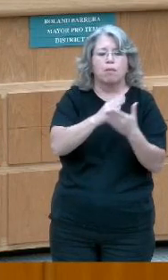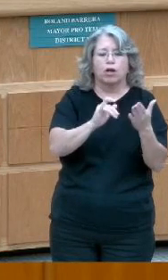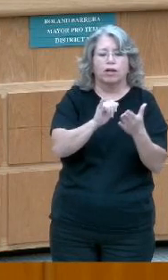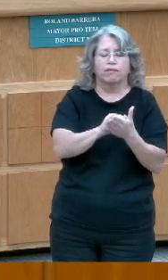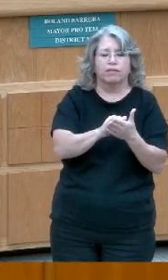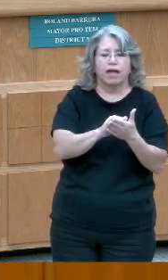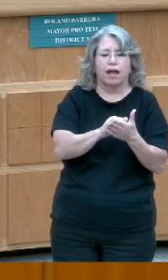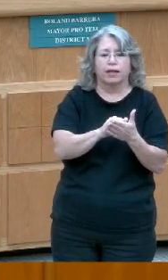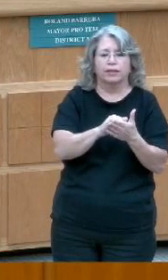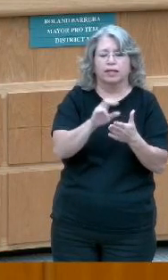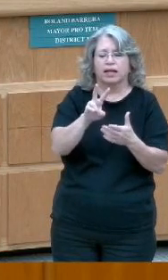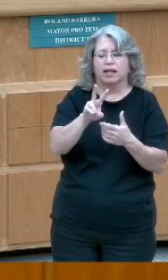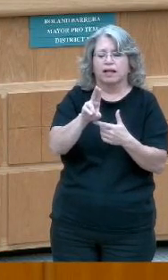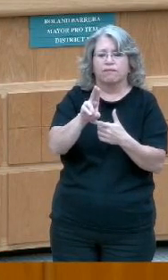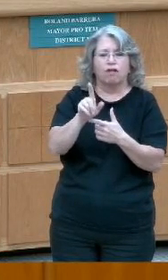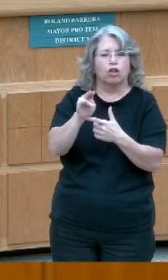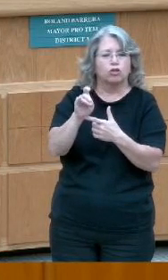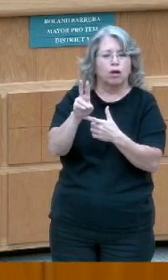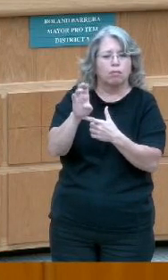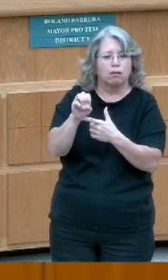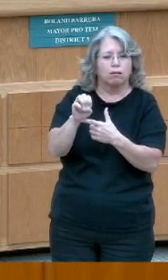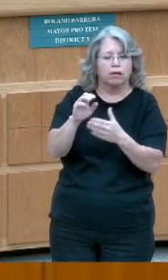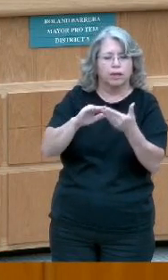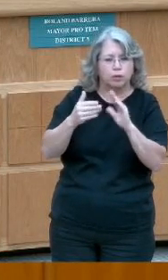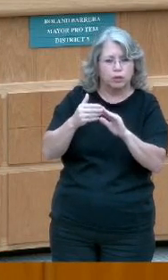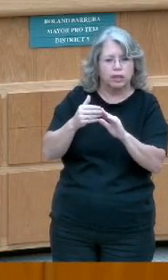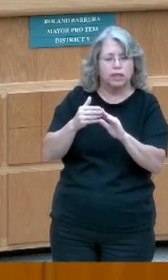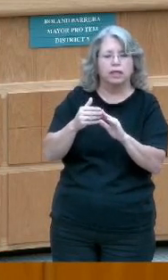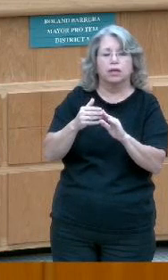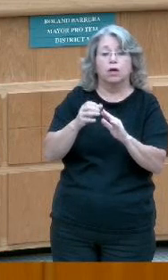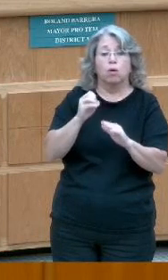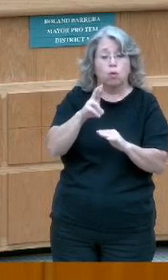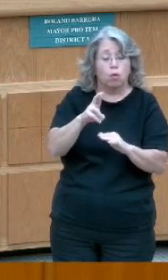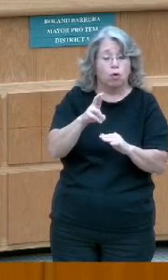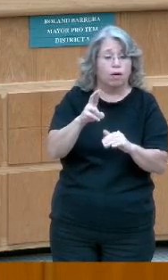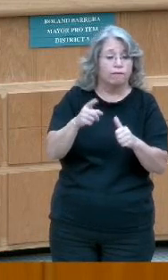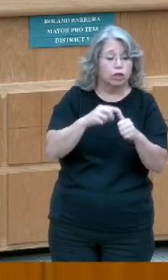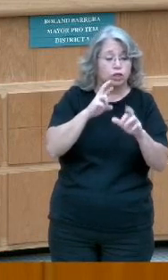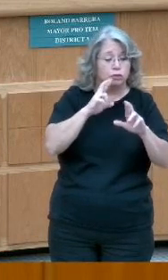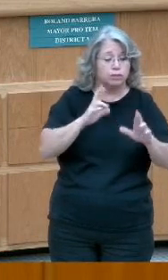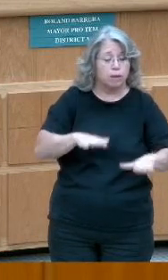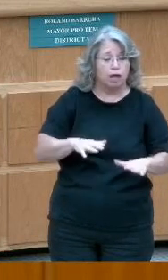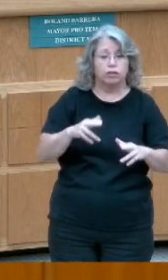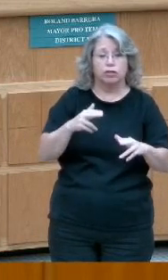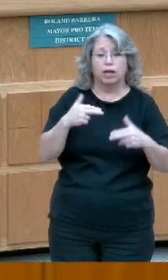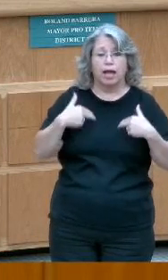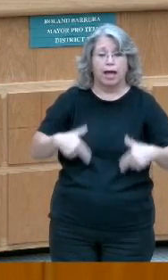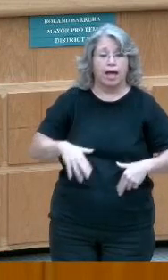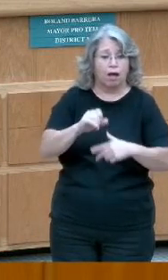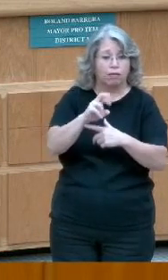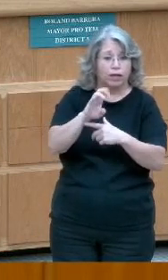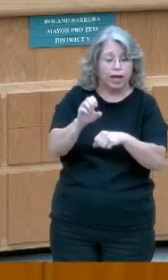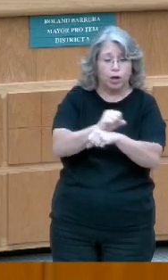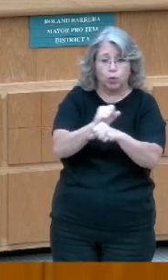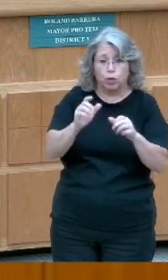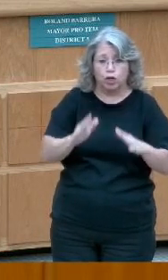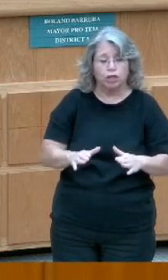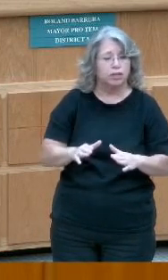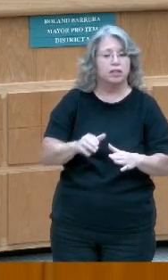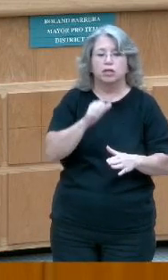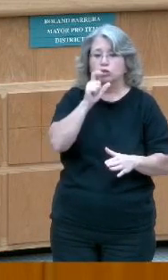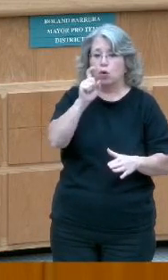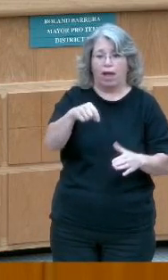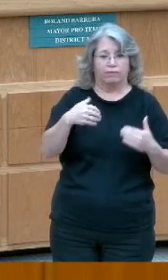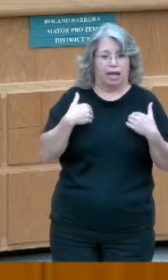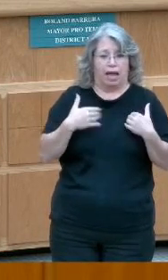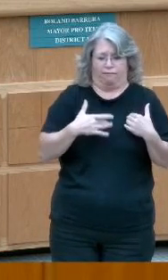somebody that is, or if you're a healthcare worker or a first responder of any kind, you need to know that you do not have to have a symptom in order